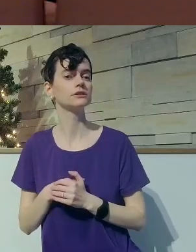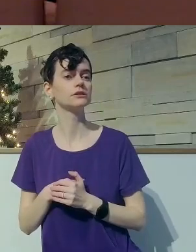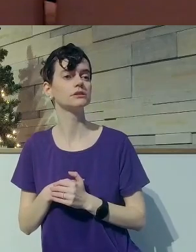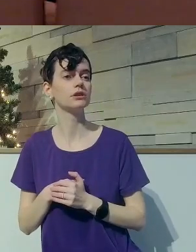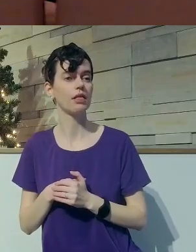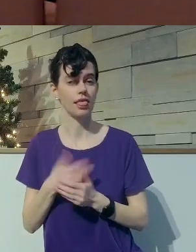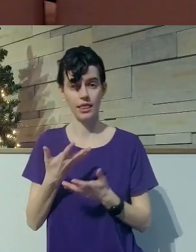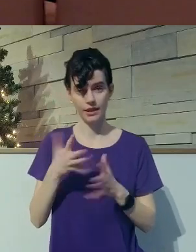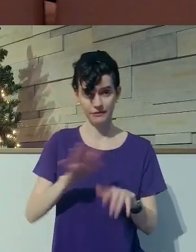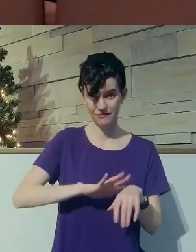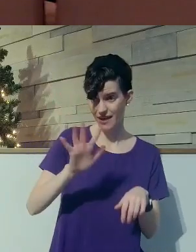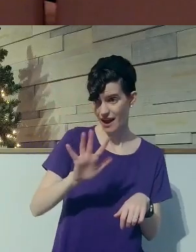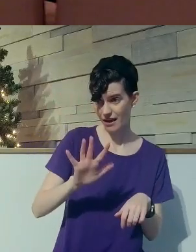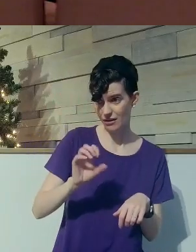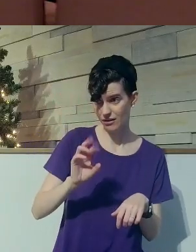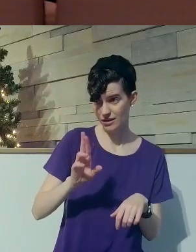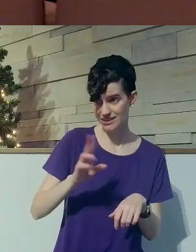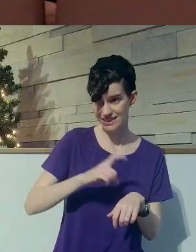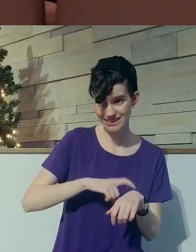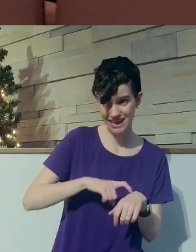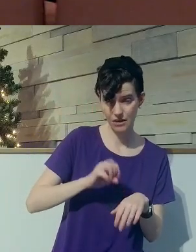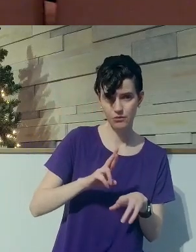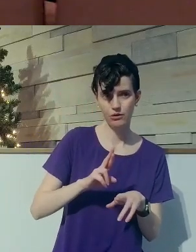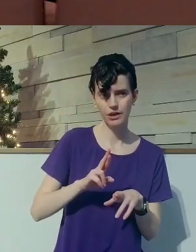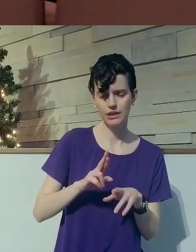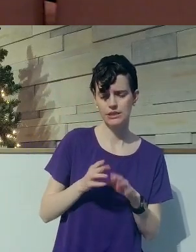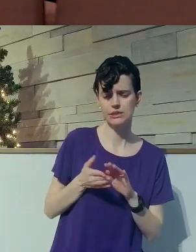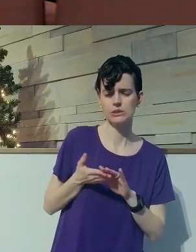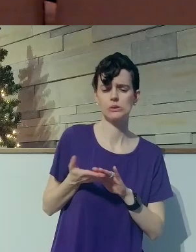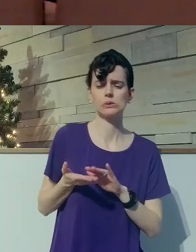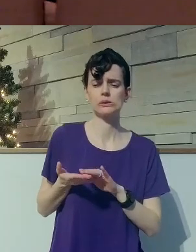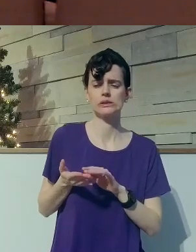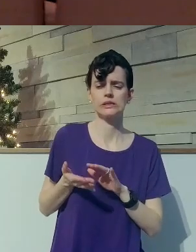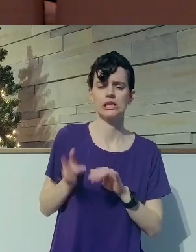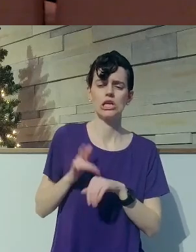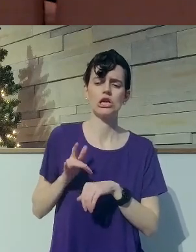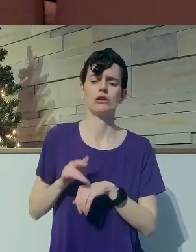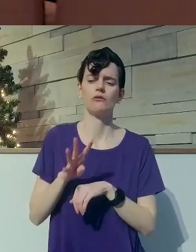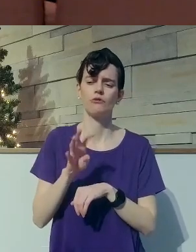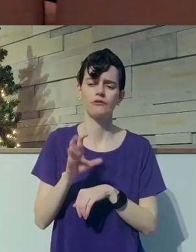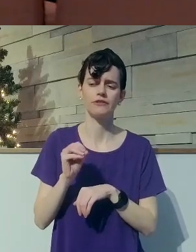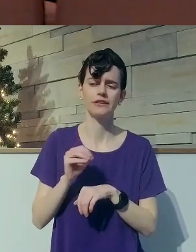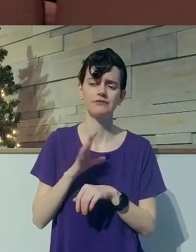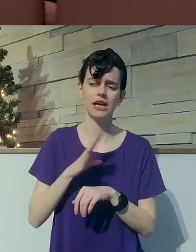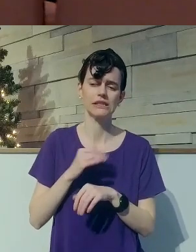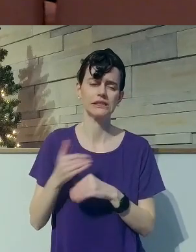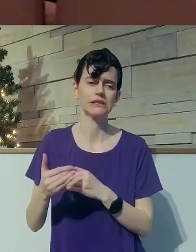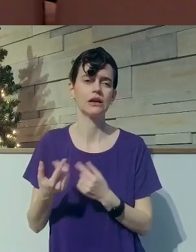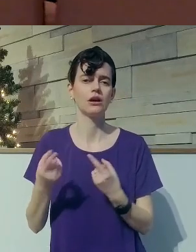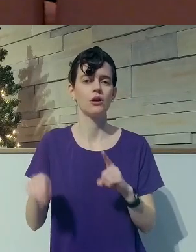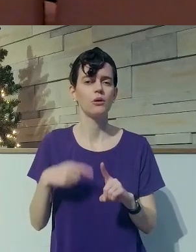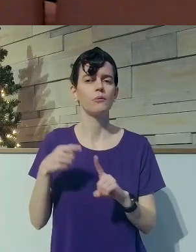Do I leave at 5? Is it a time clock, or can I slide a little bit sometimes? You know, 4:50 is good enough. You know, when do